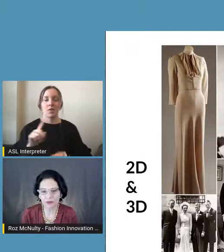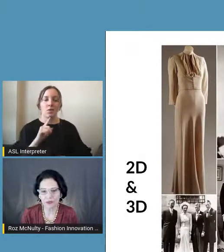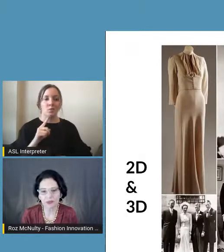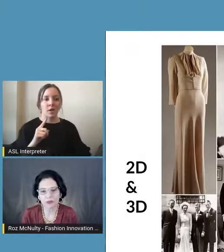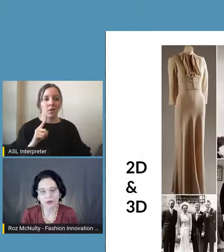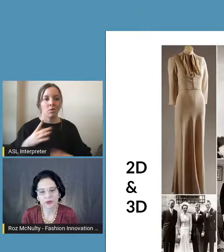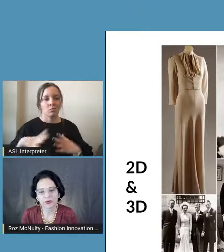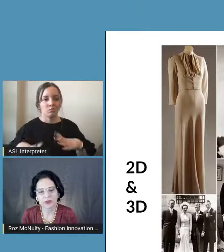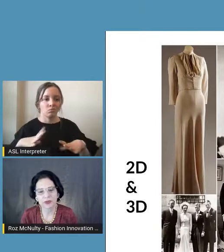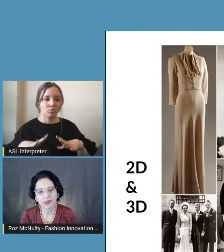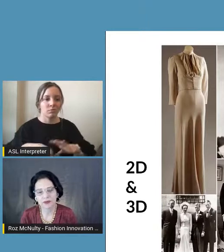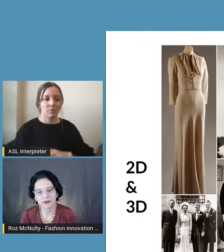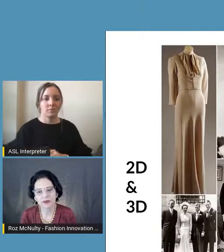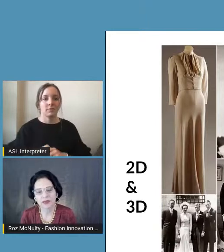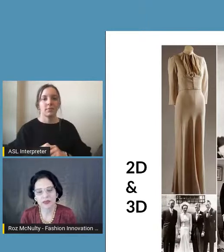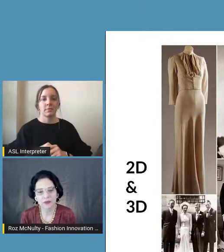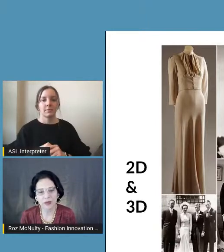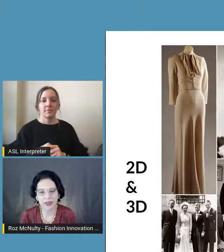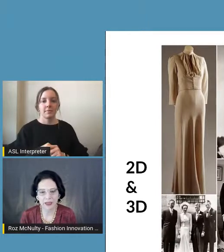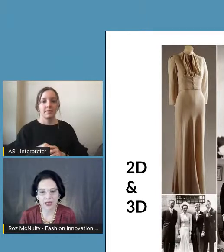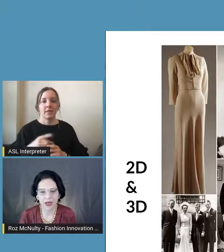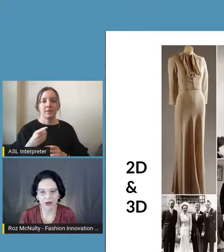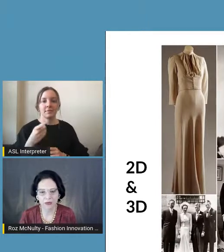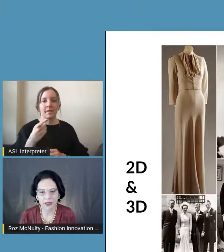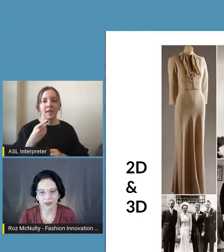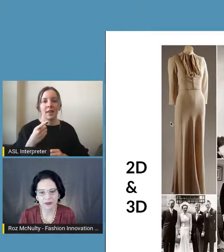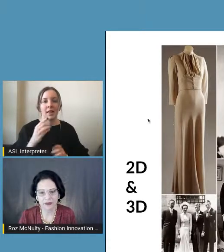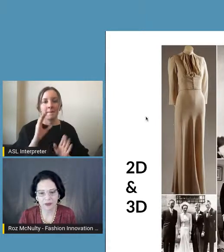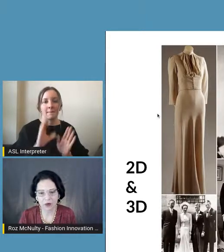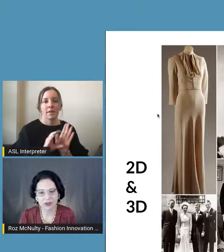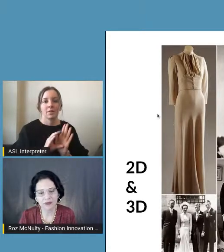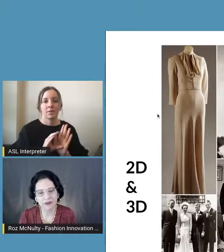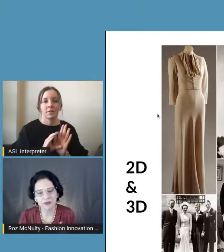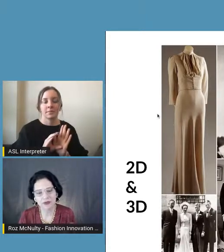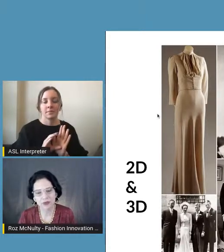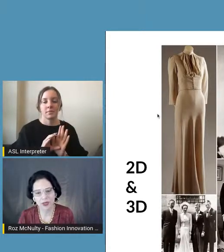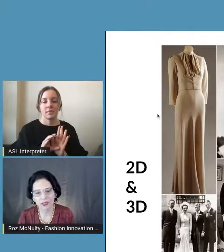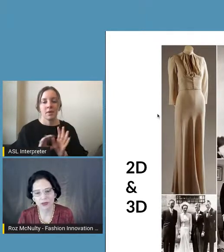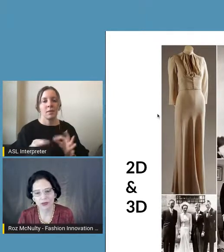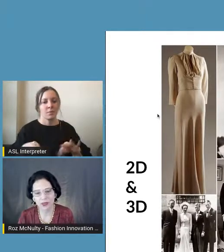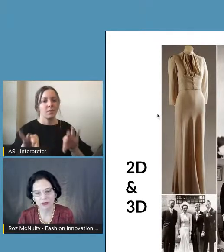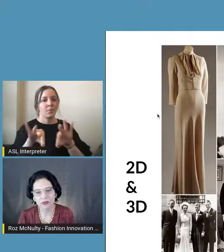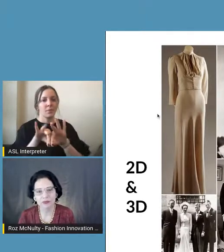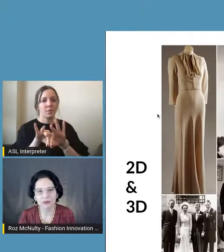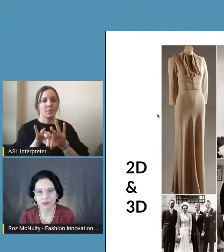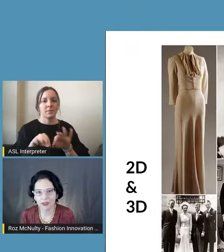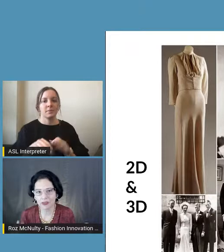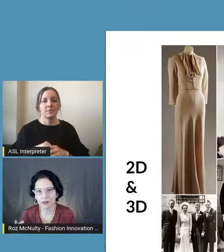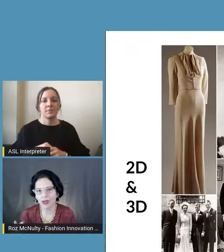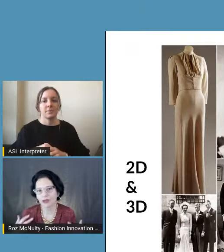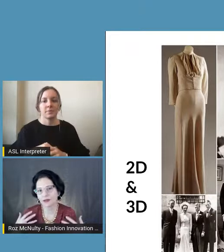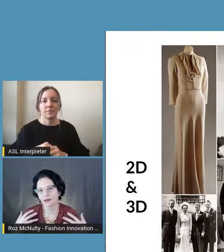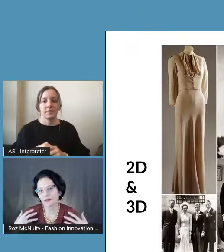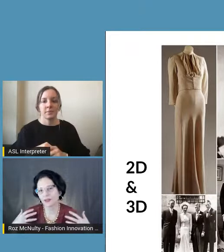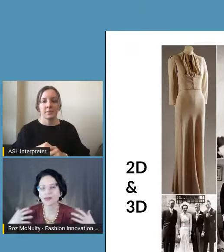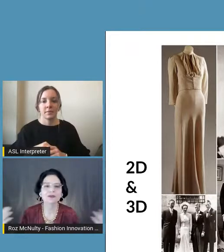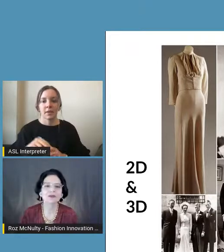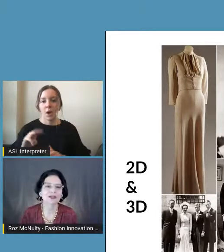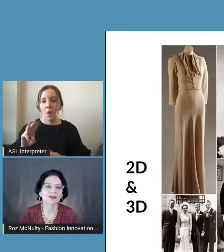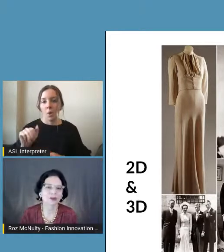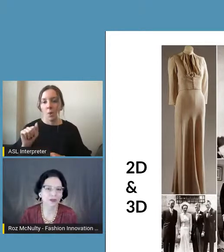here was really important to me because this is at the Met now. It's Wallace Simpson's wedding dress, which was really quite